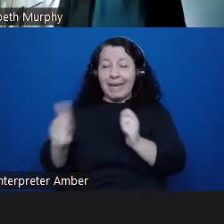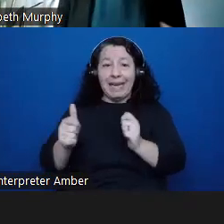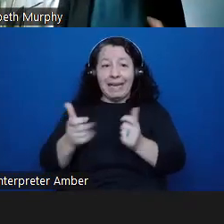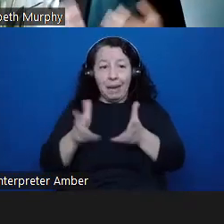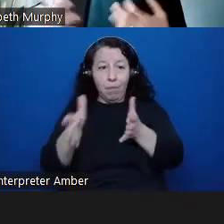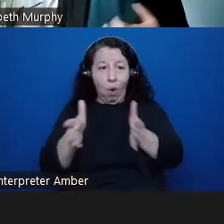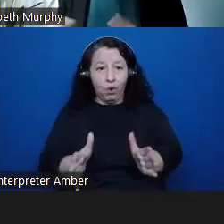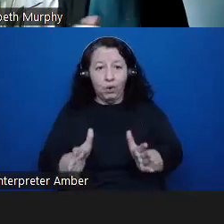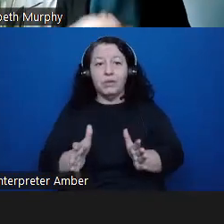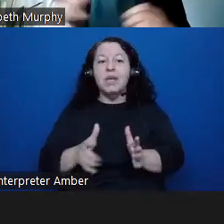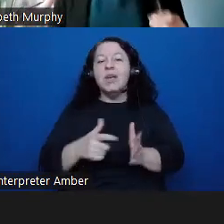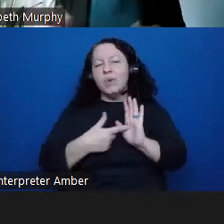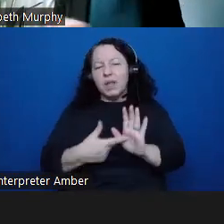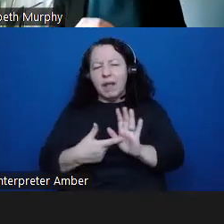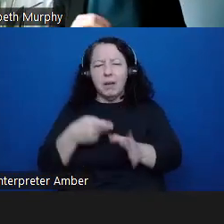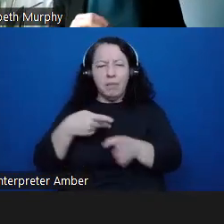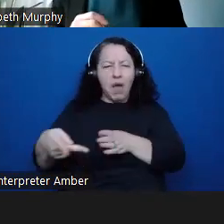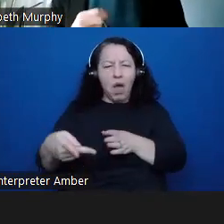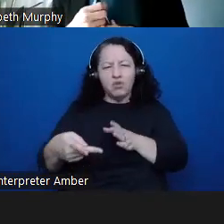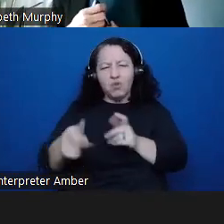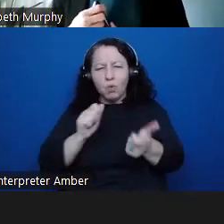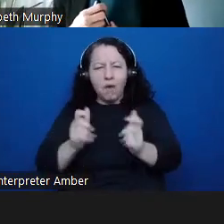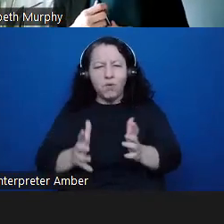professional rivalry or animus played out through the